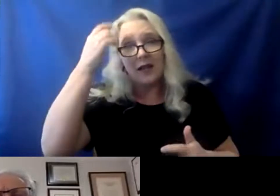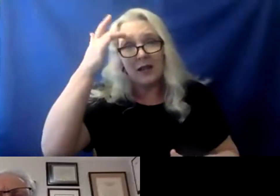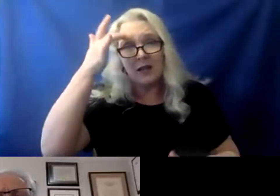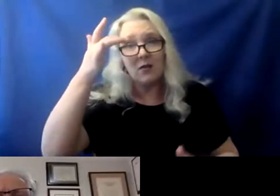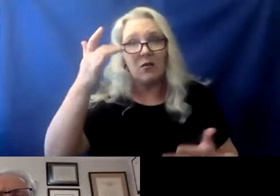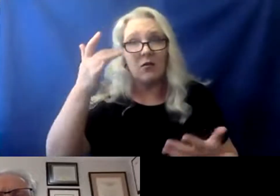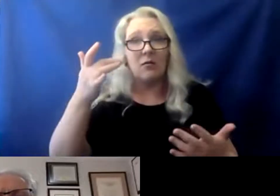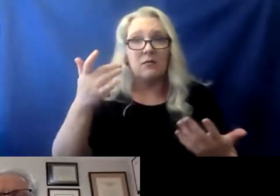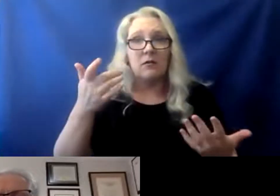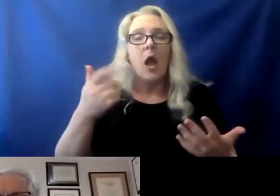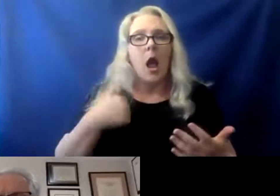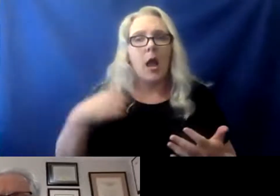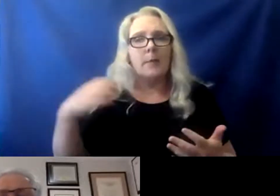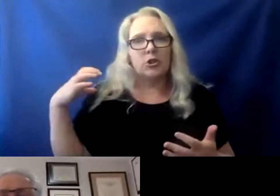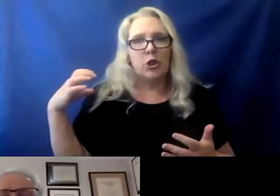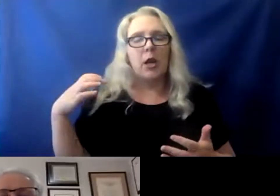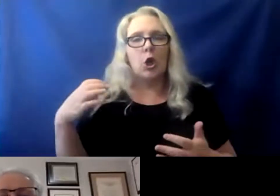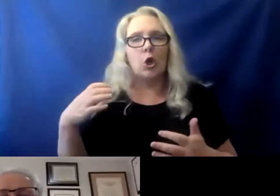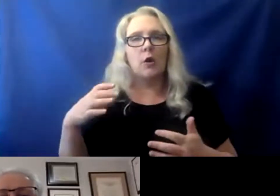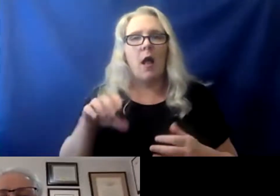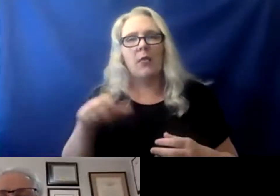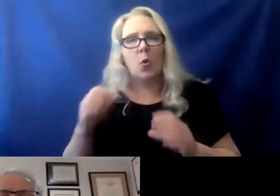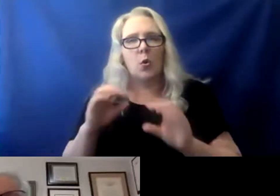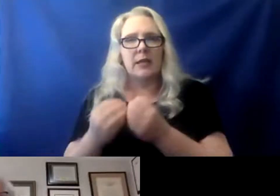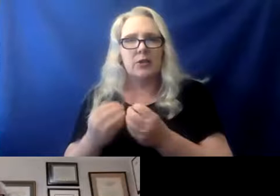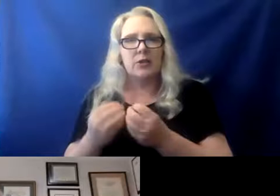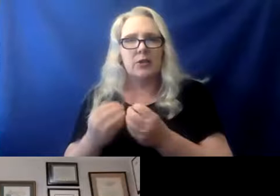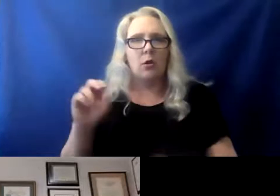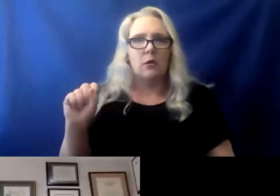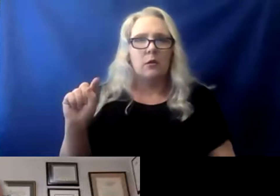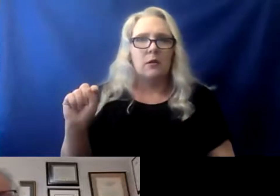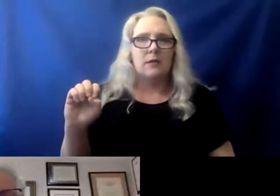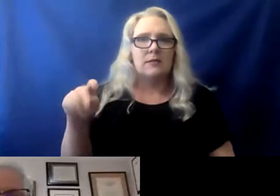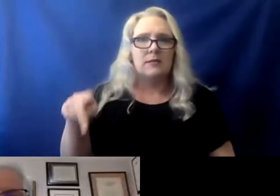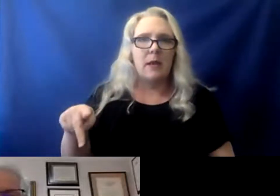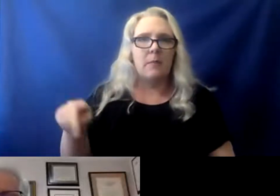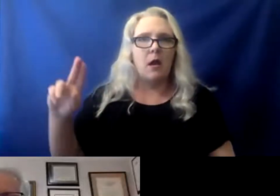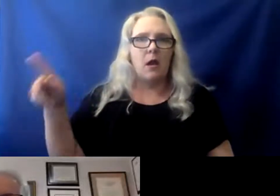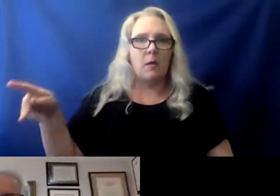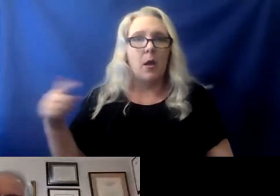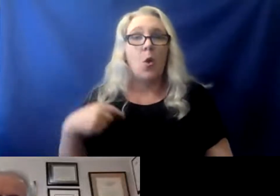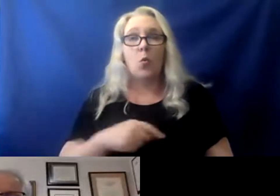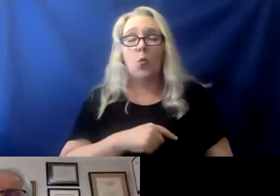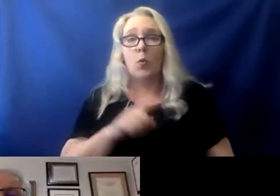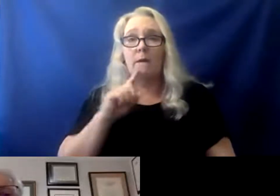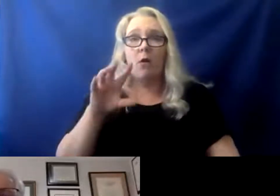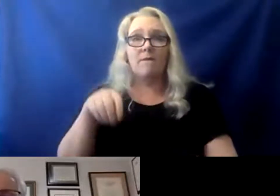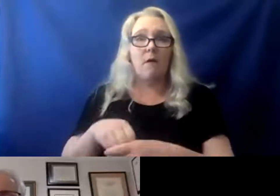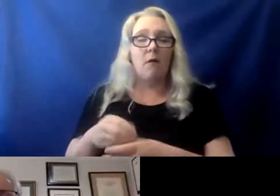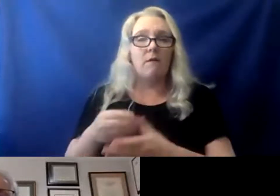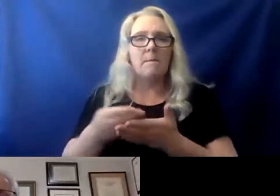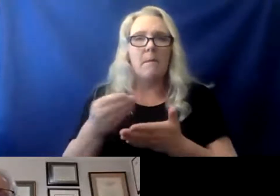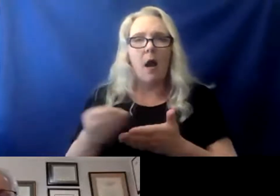another organization called Step Up, and we're essentially involved in buying,